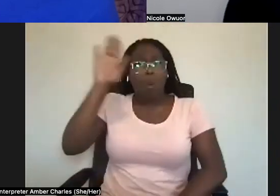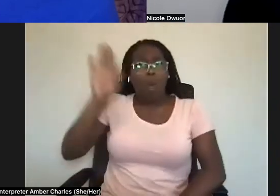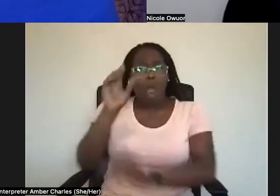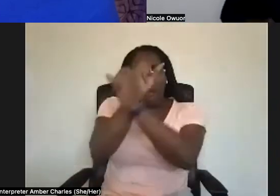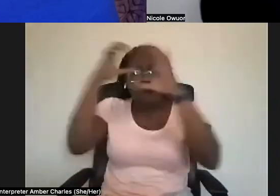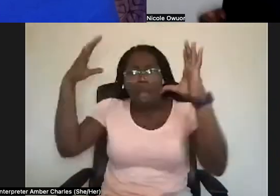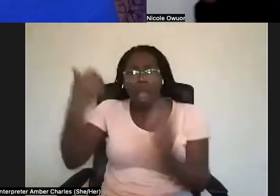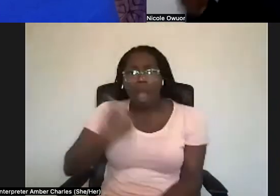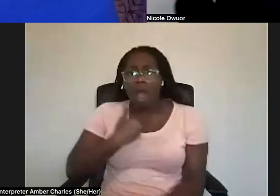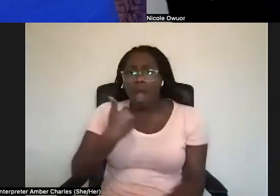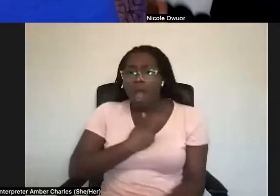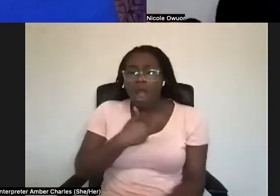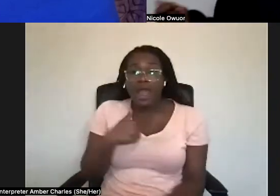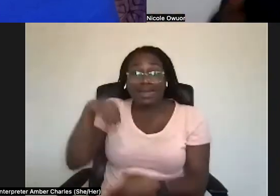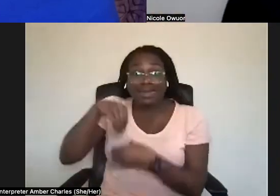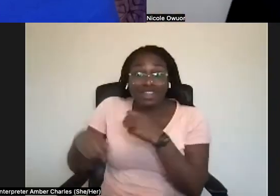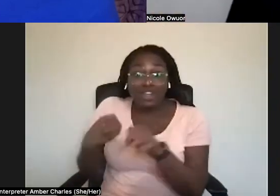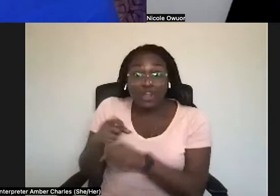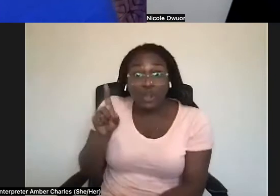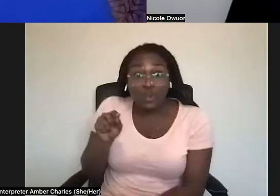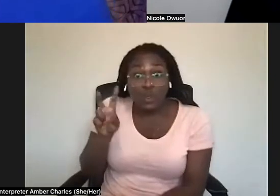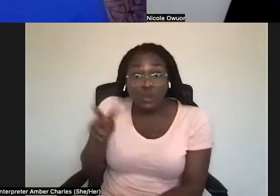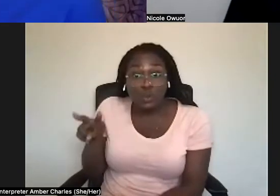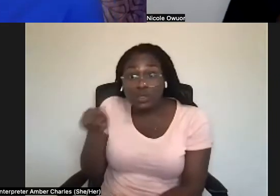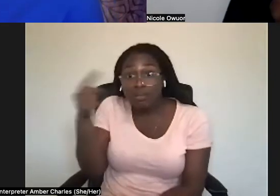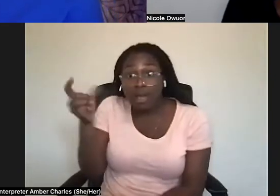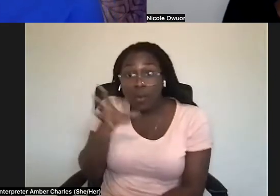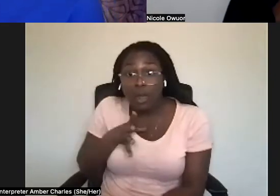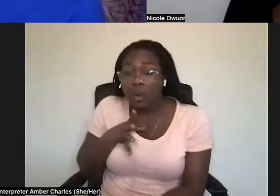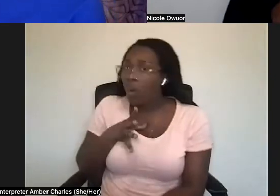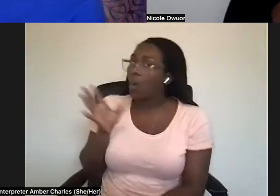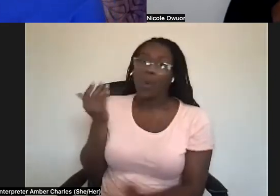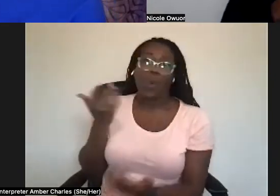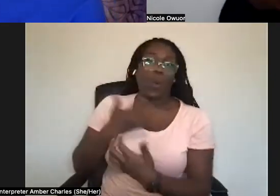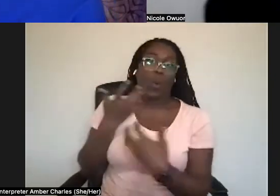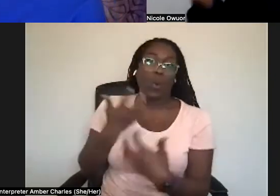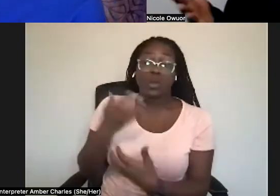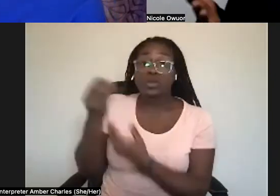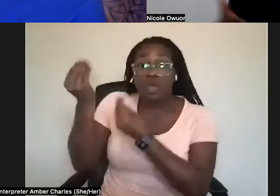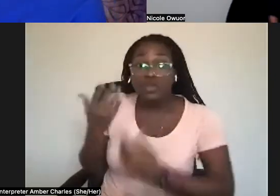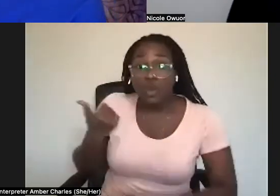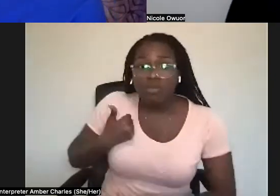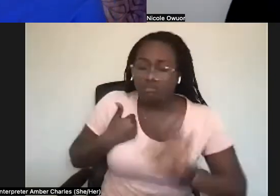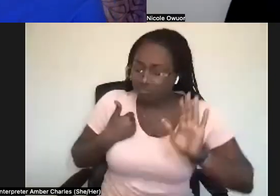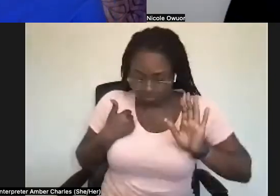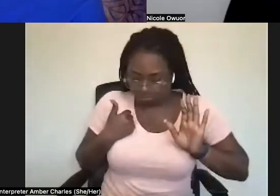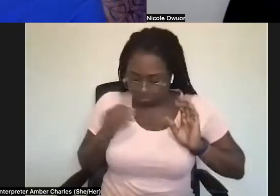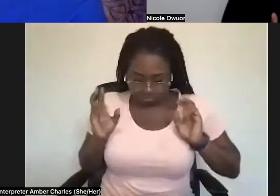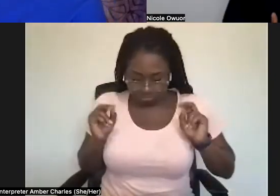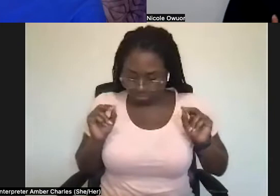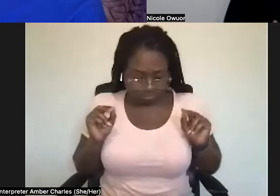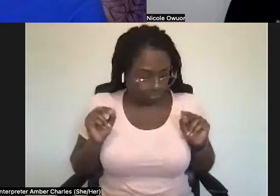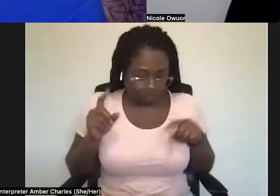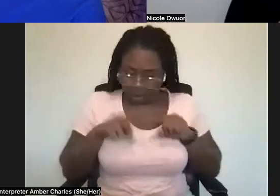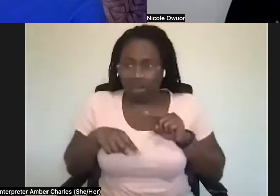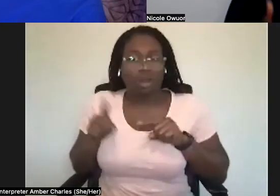myself in 2022 as a Black woman, because I had told myself, no way I can take